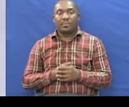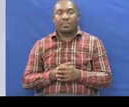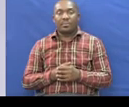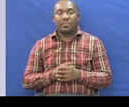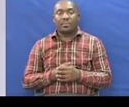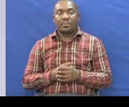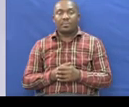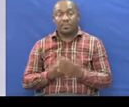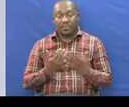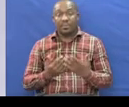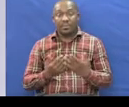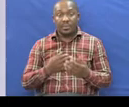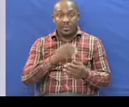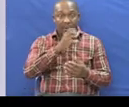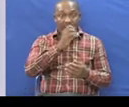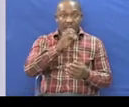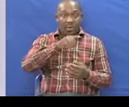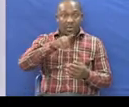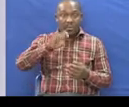transition elements?